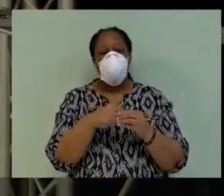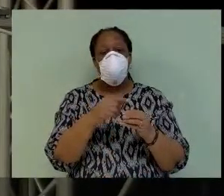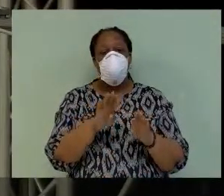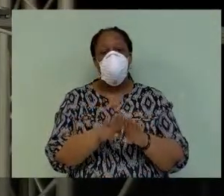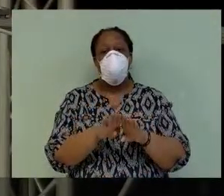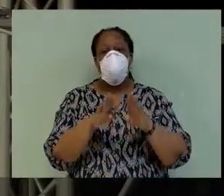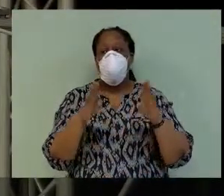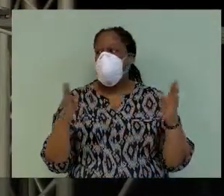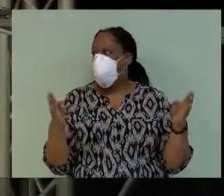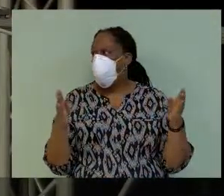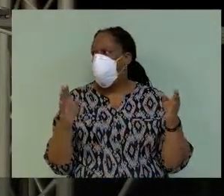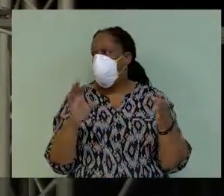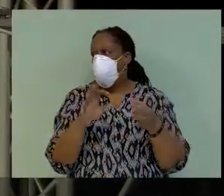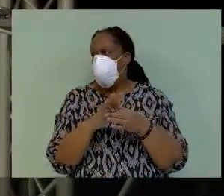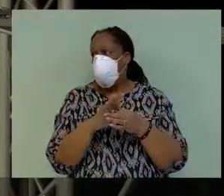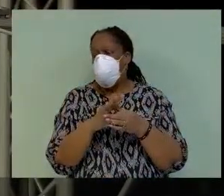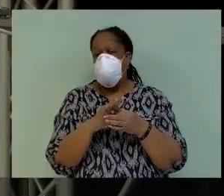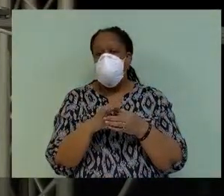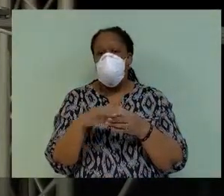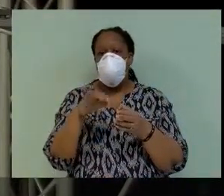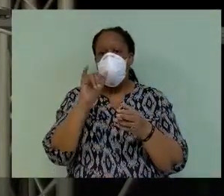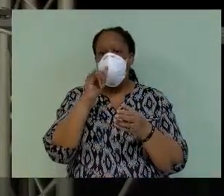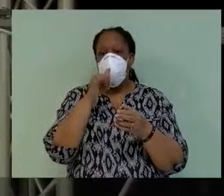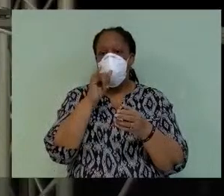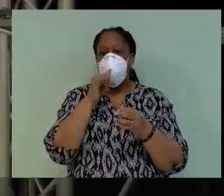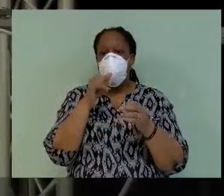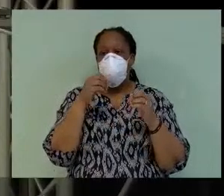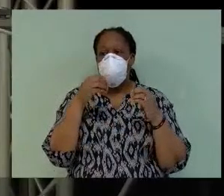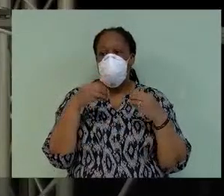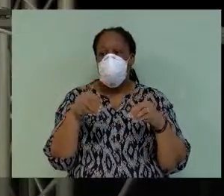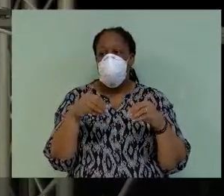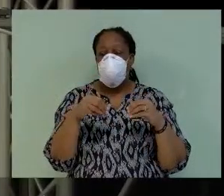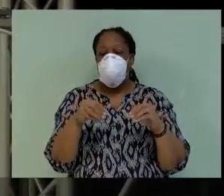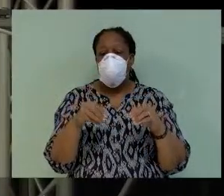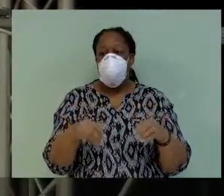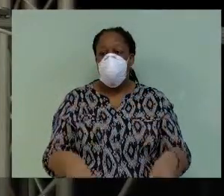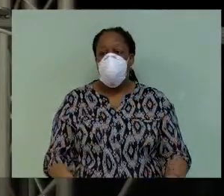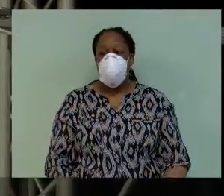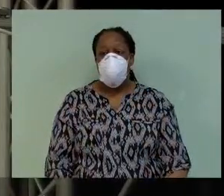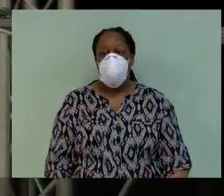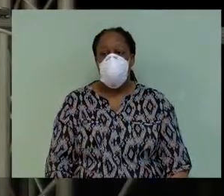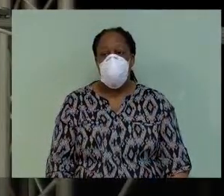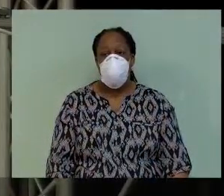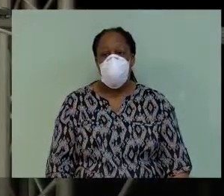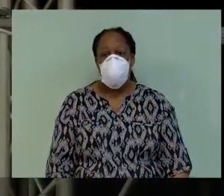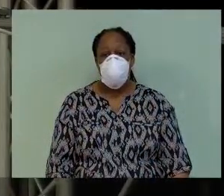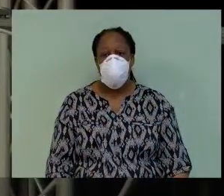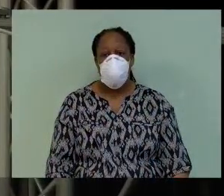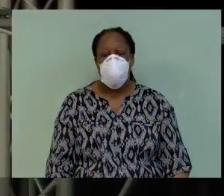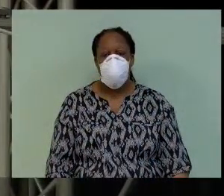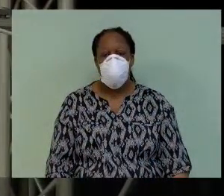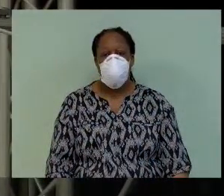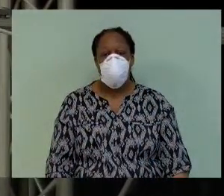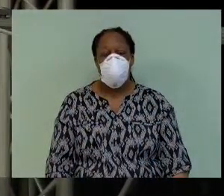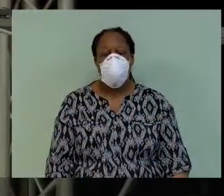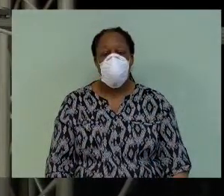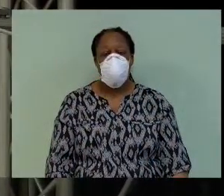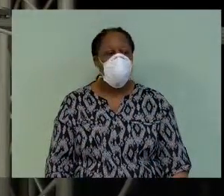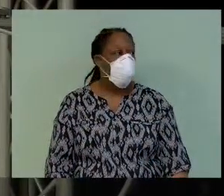It's a frequent question. This question states